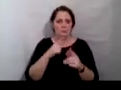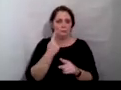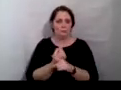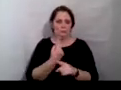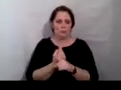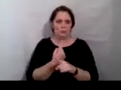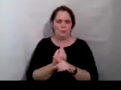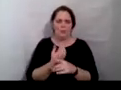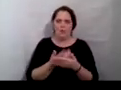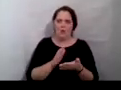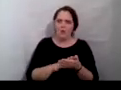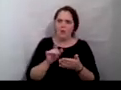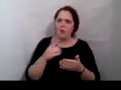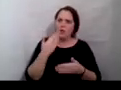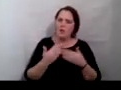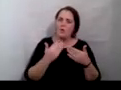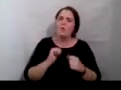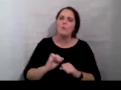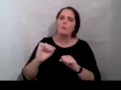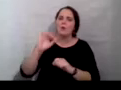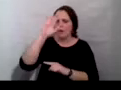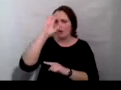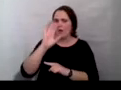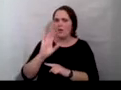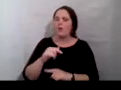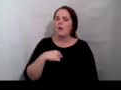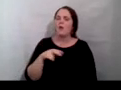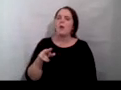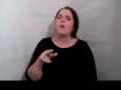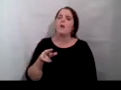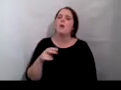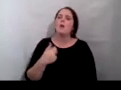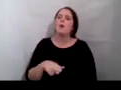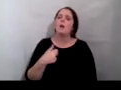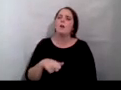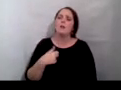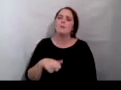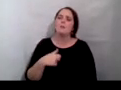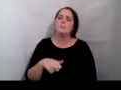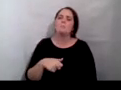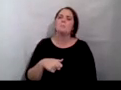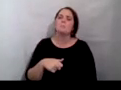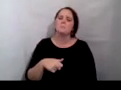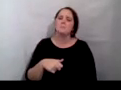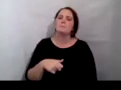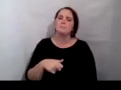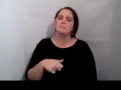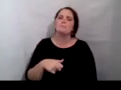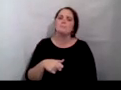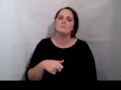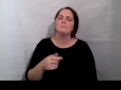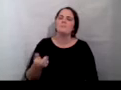it informs her creative expression that really resonated with me about the visual cues